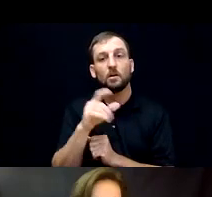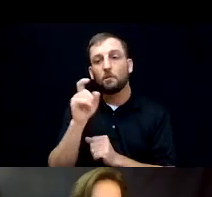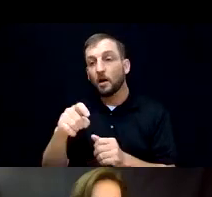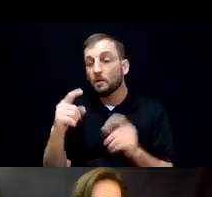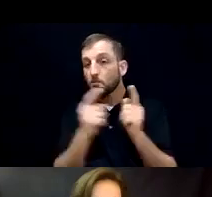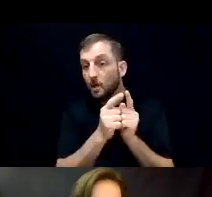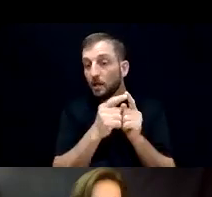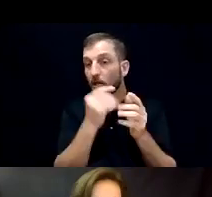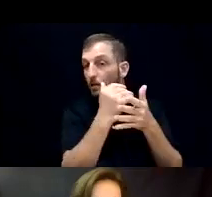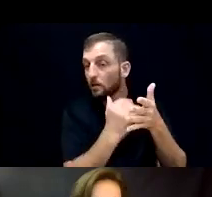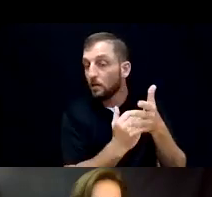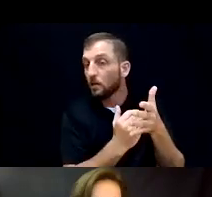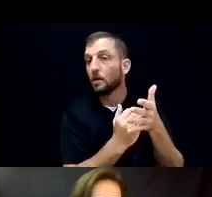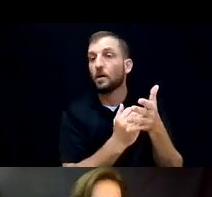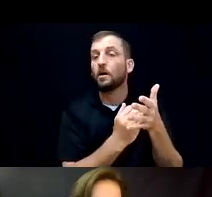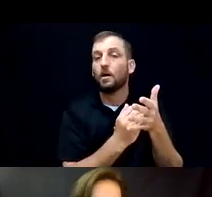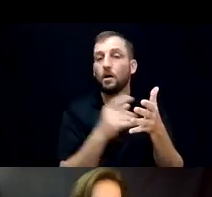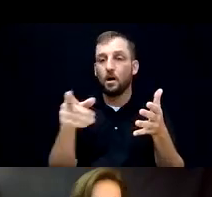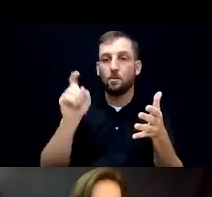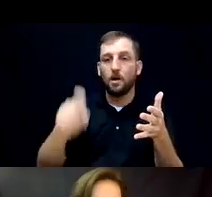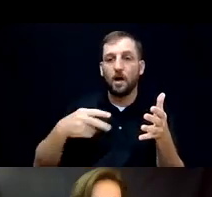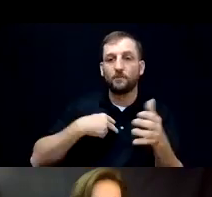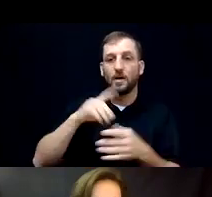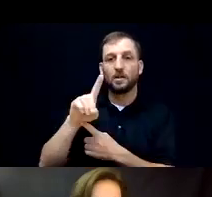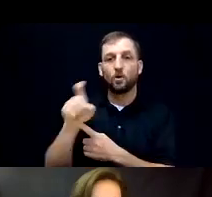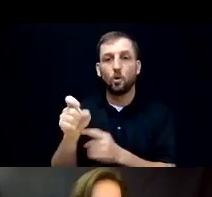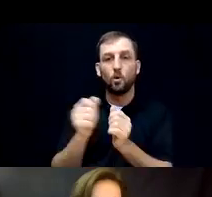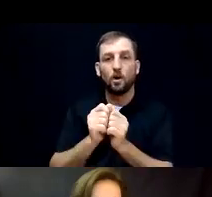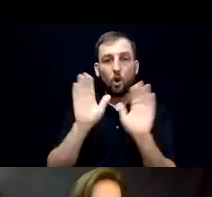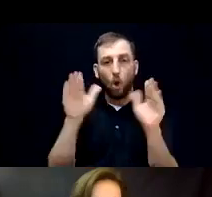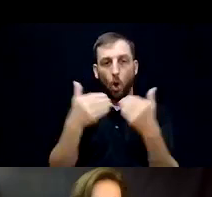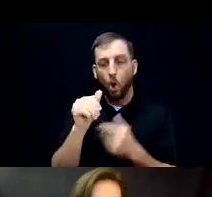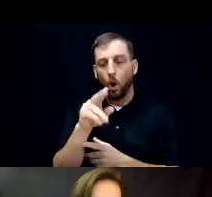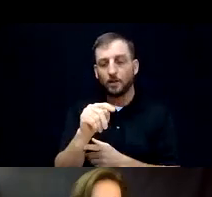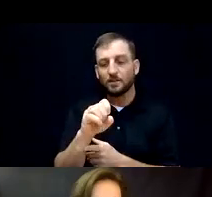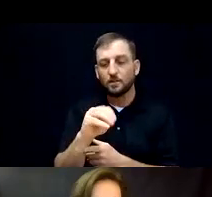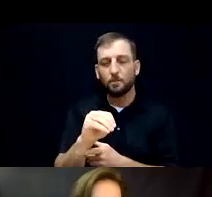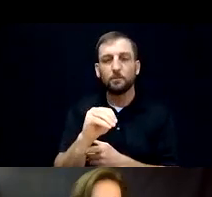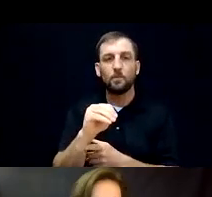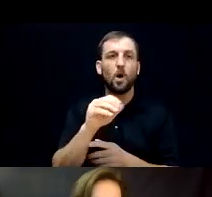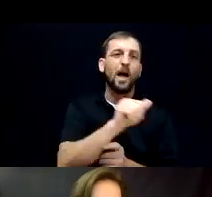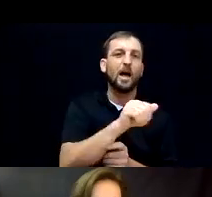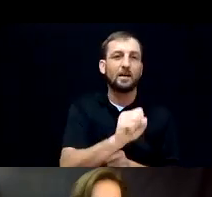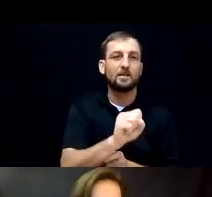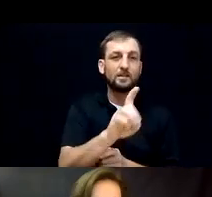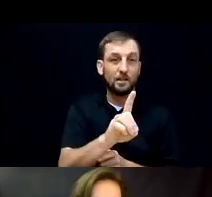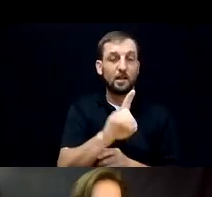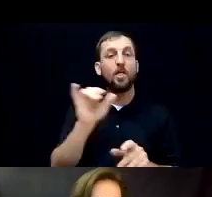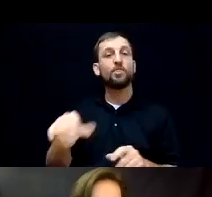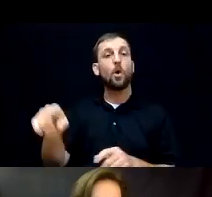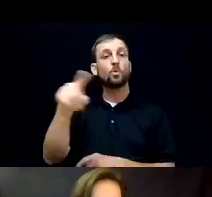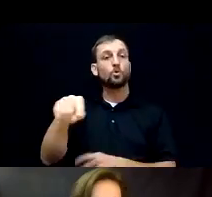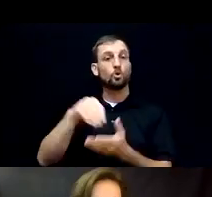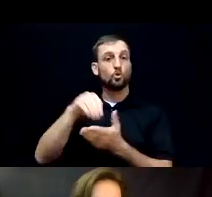for the student to be diagnosed with autism or ASD. And with those students who are going